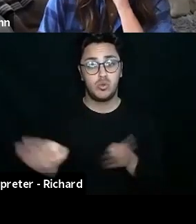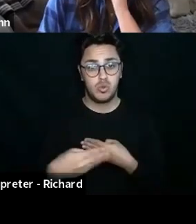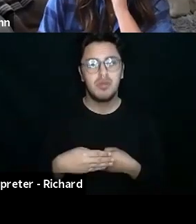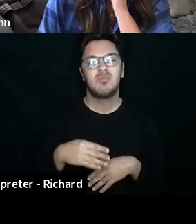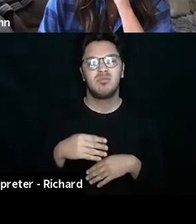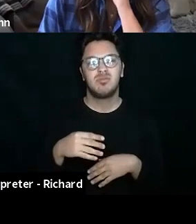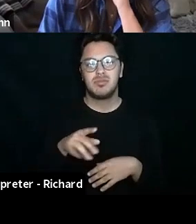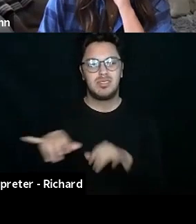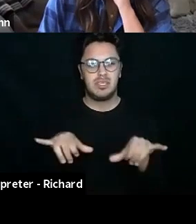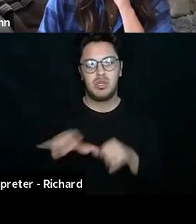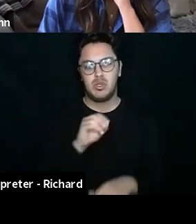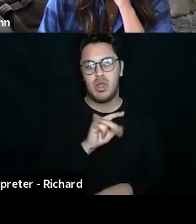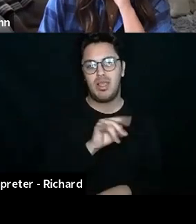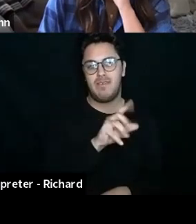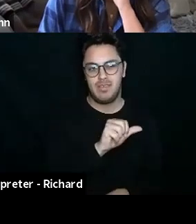Olivia do